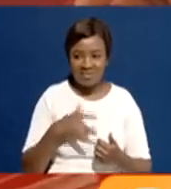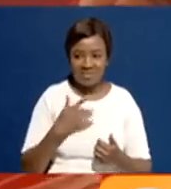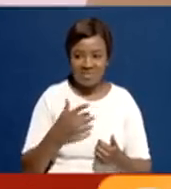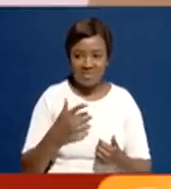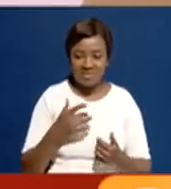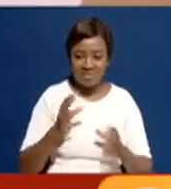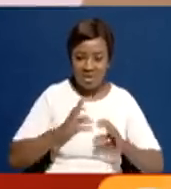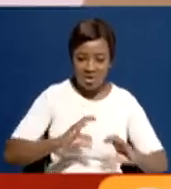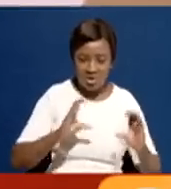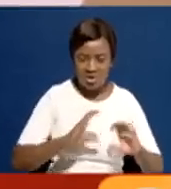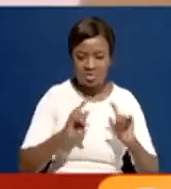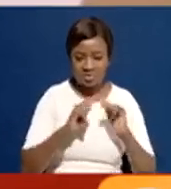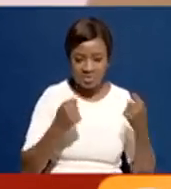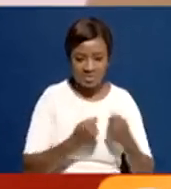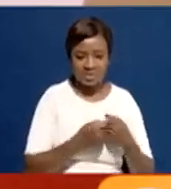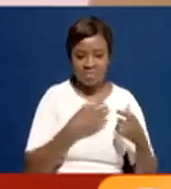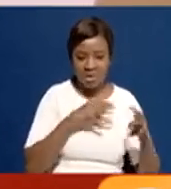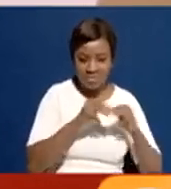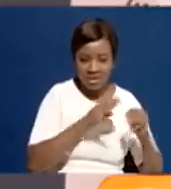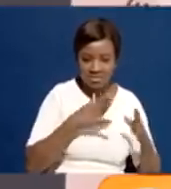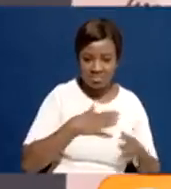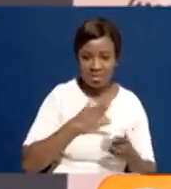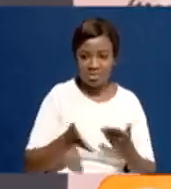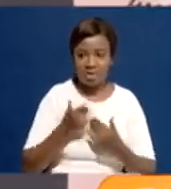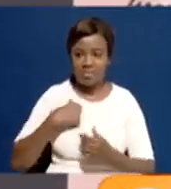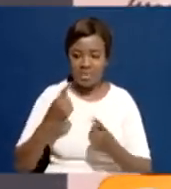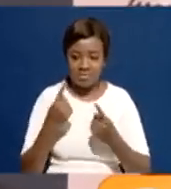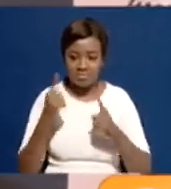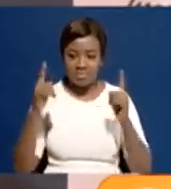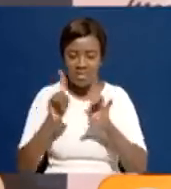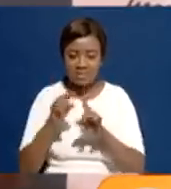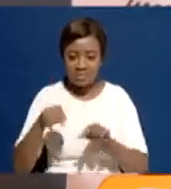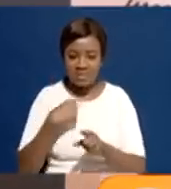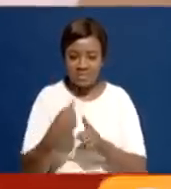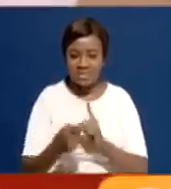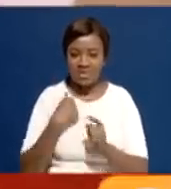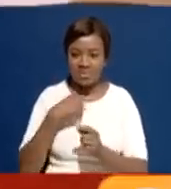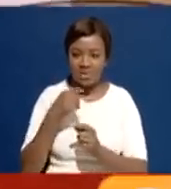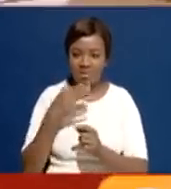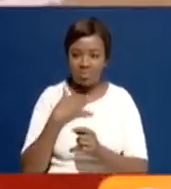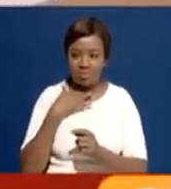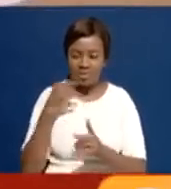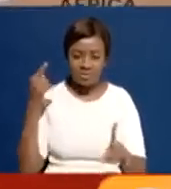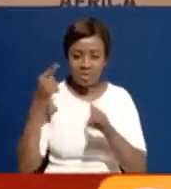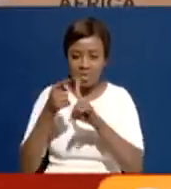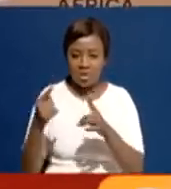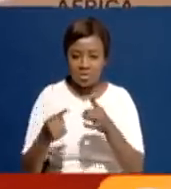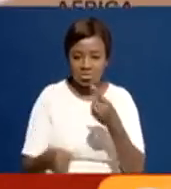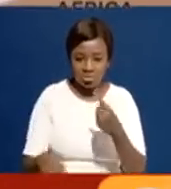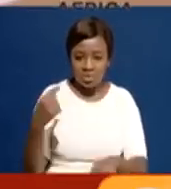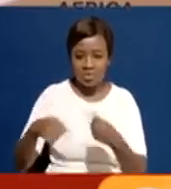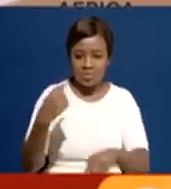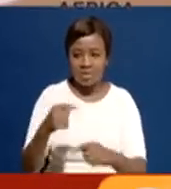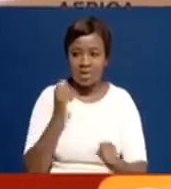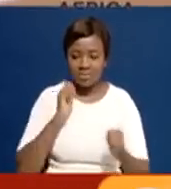my coach and my management to just make sure that I get. This year we're looking forward to get very high end races, because that's what I want. That's what makes me go and